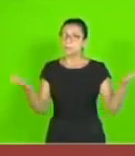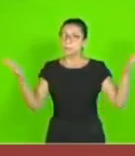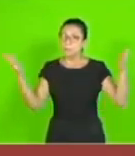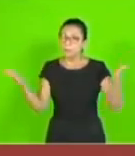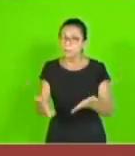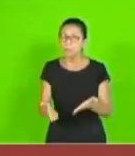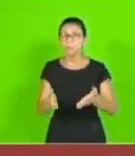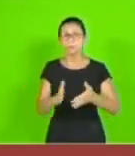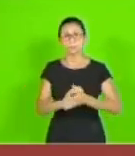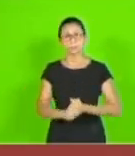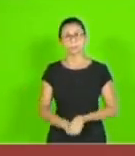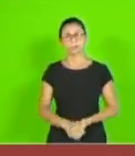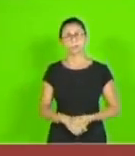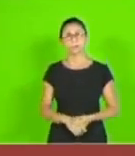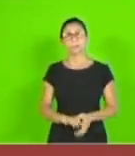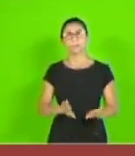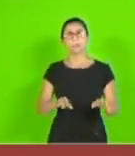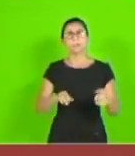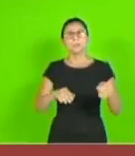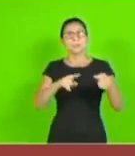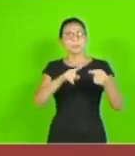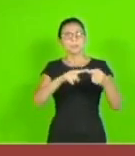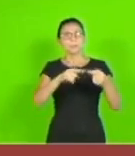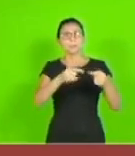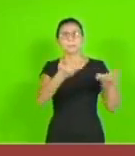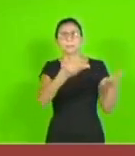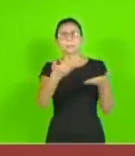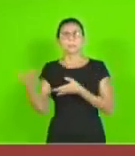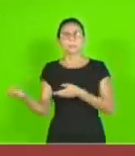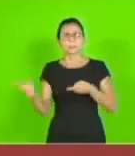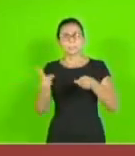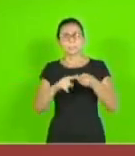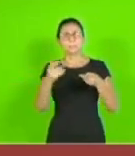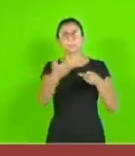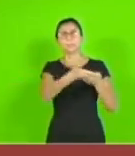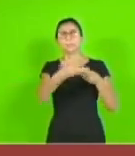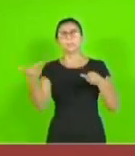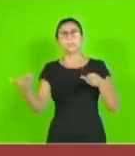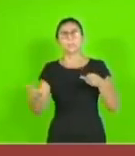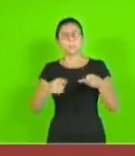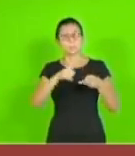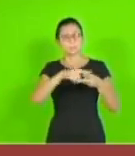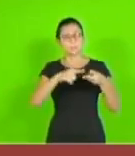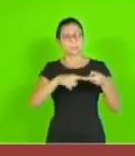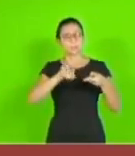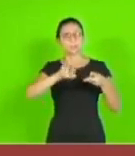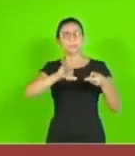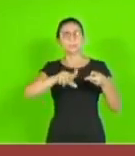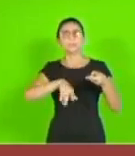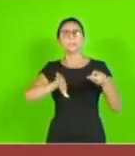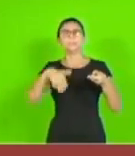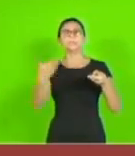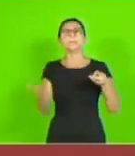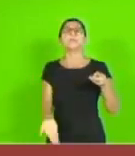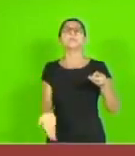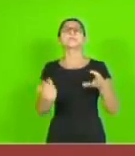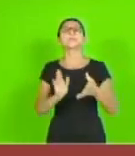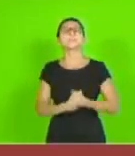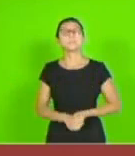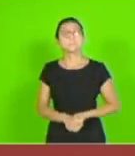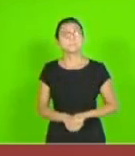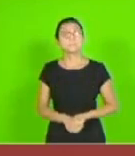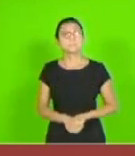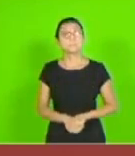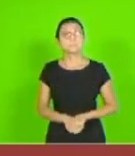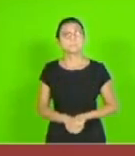for this time that we are living. And why is this different from the first invitation? Because the first invitation, everyone is invited.